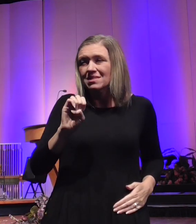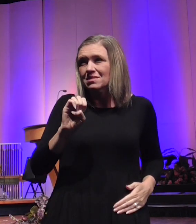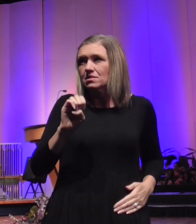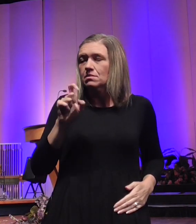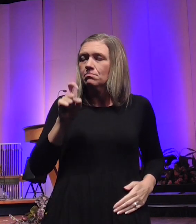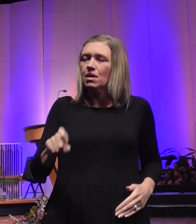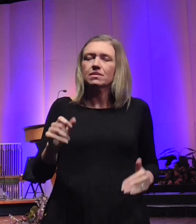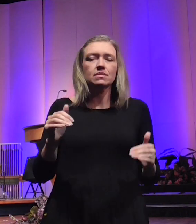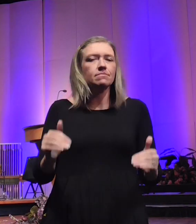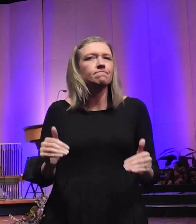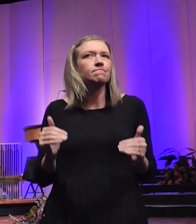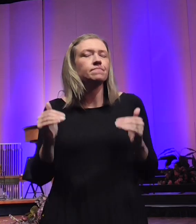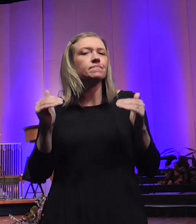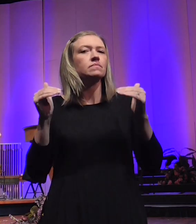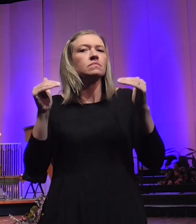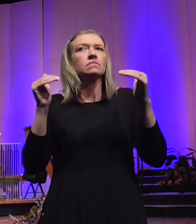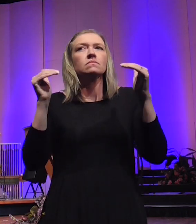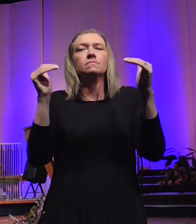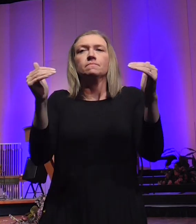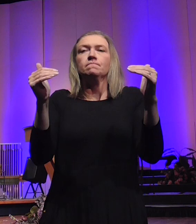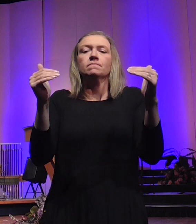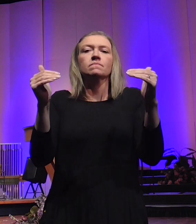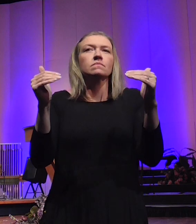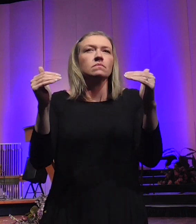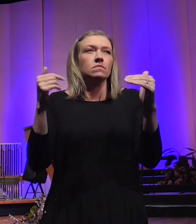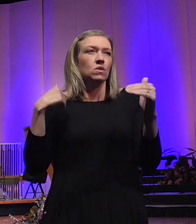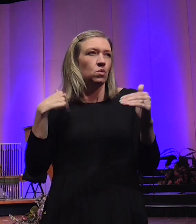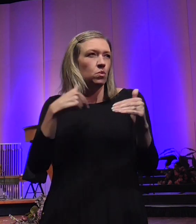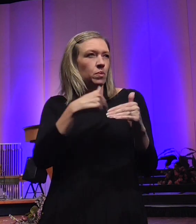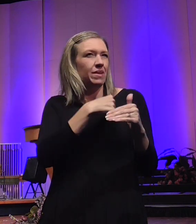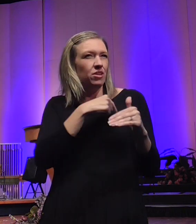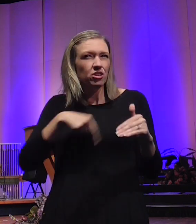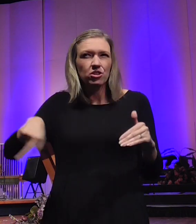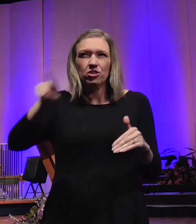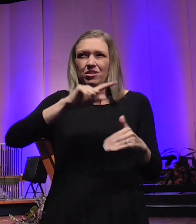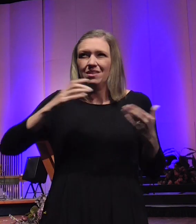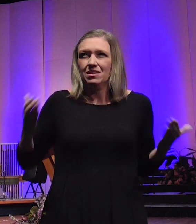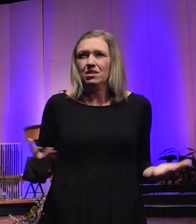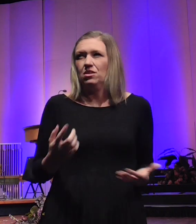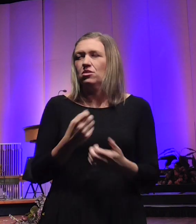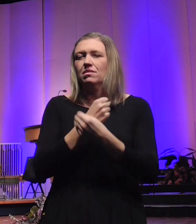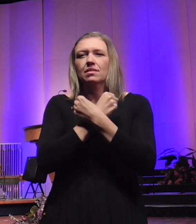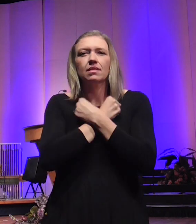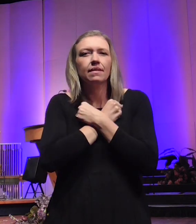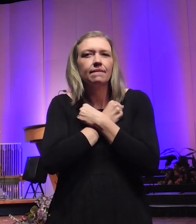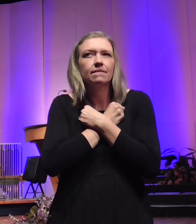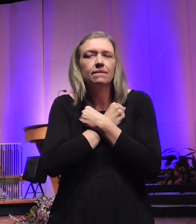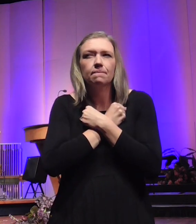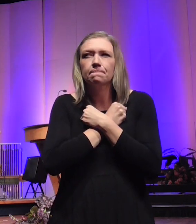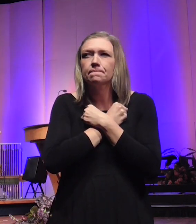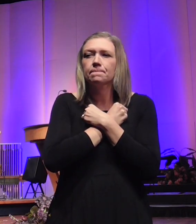must rise above. We are here to love.